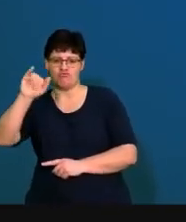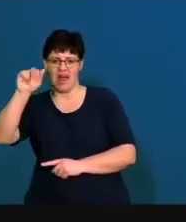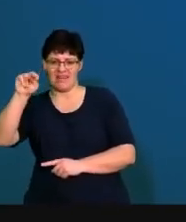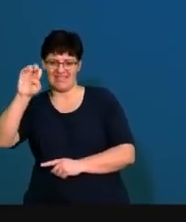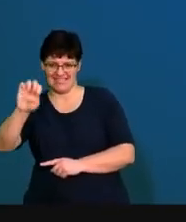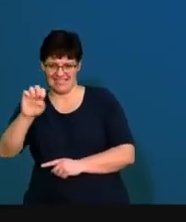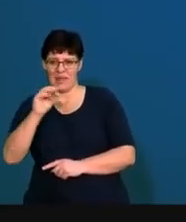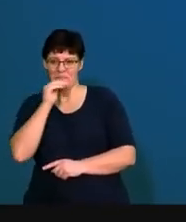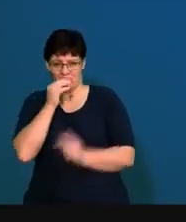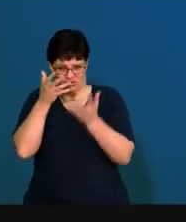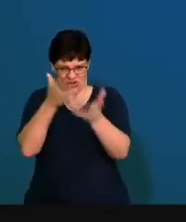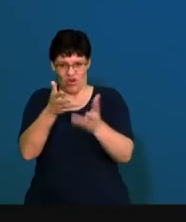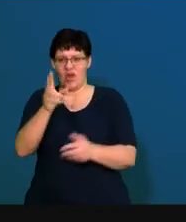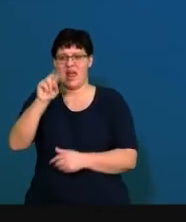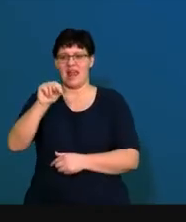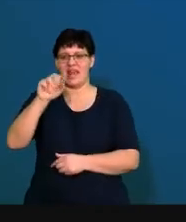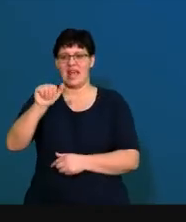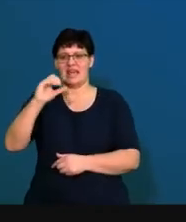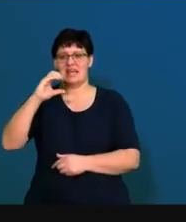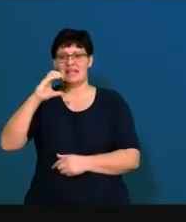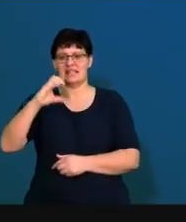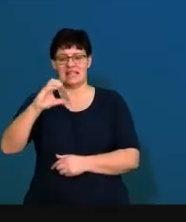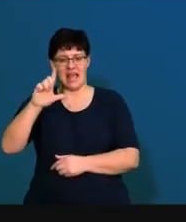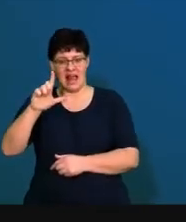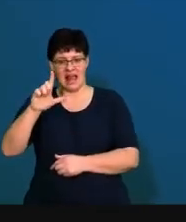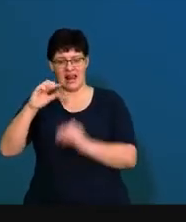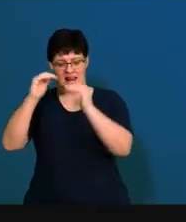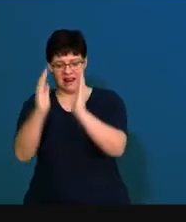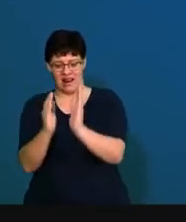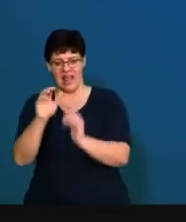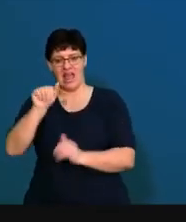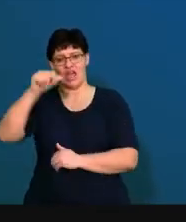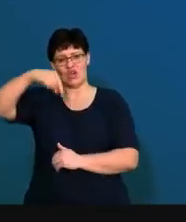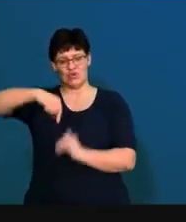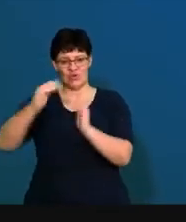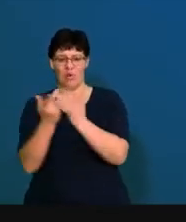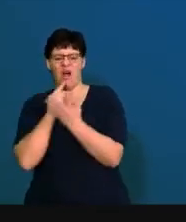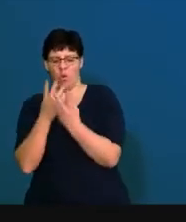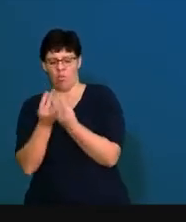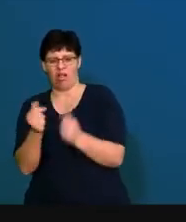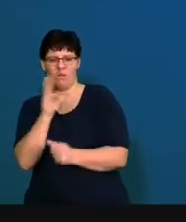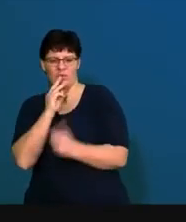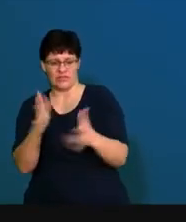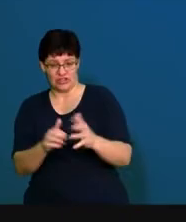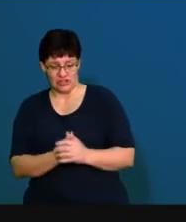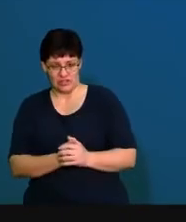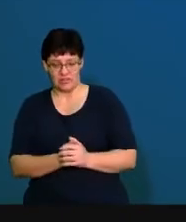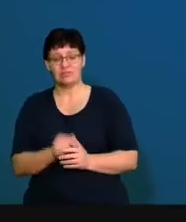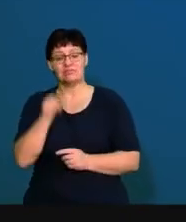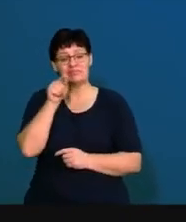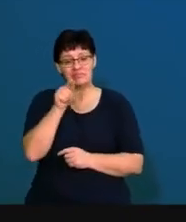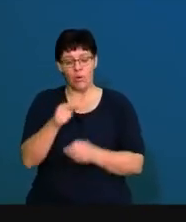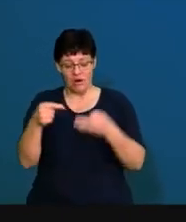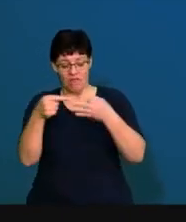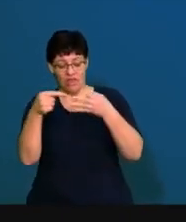solution of sodium chloride, okay? So that's the alternative name that will be used. So a diaphragm cell is one